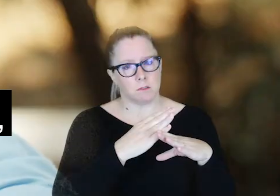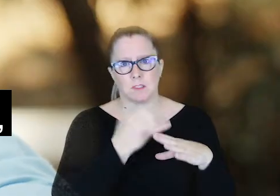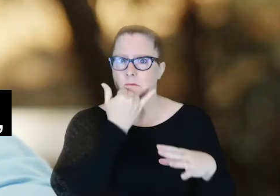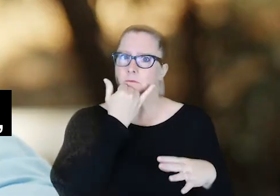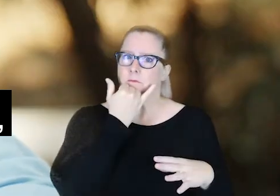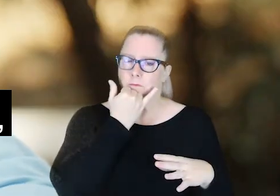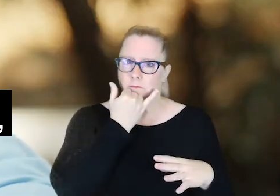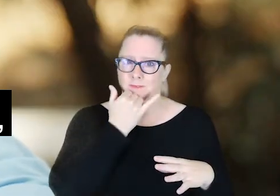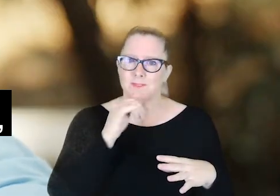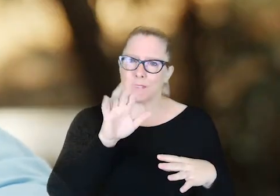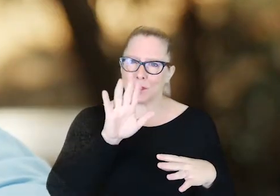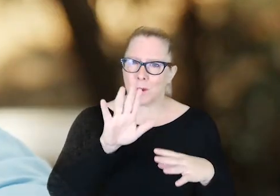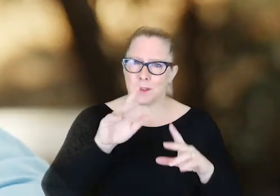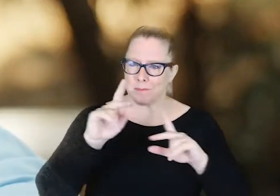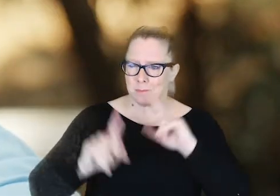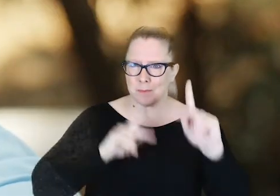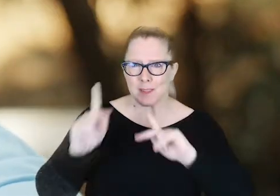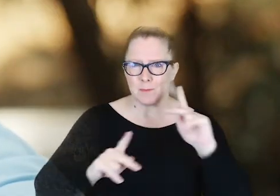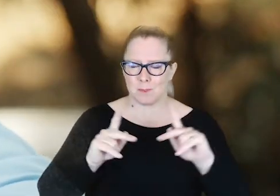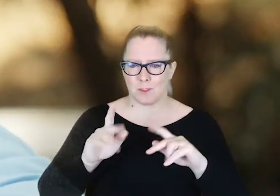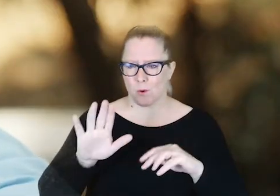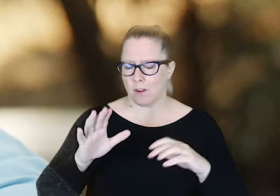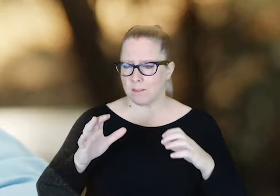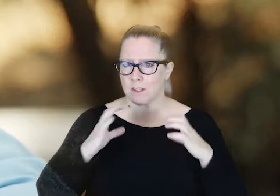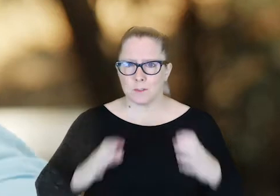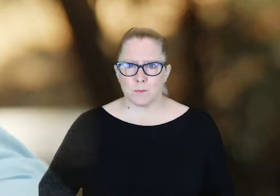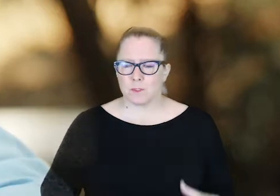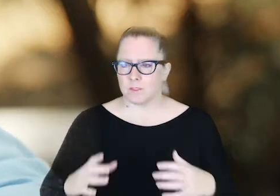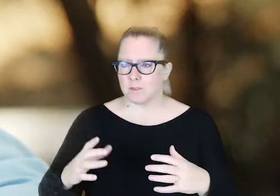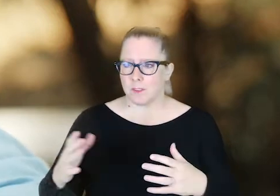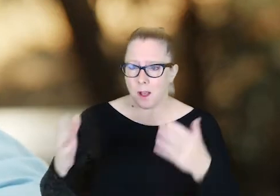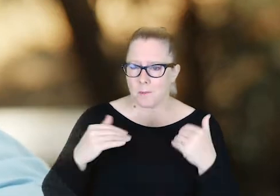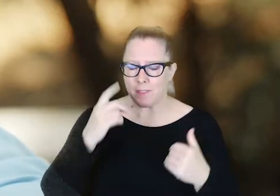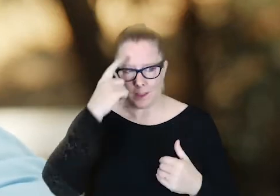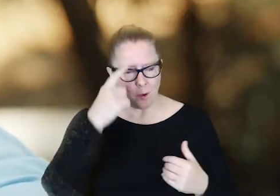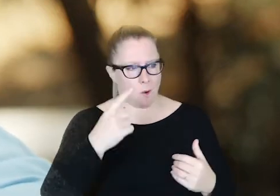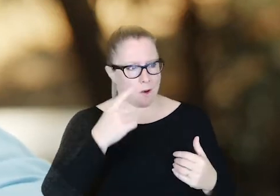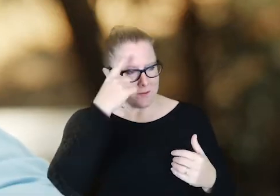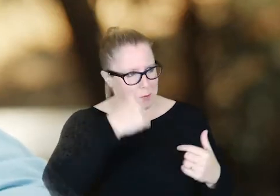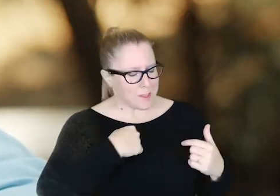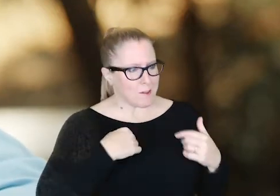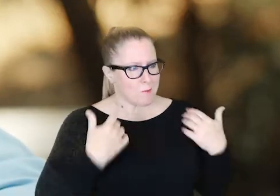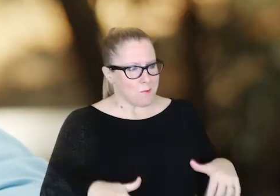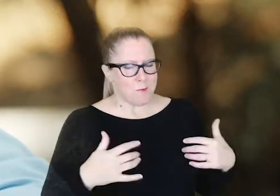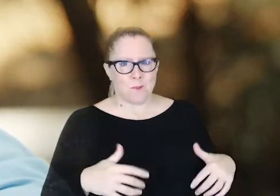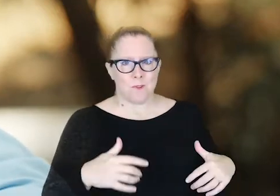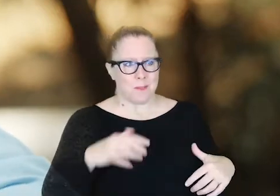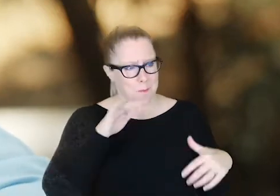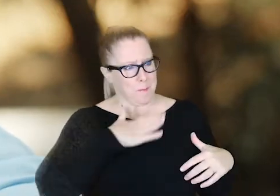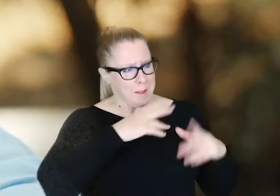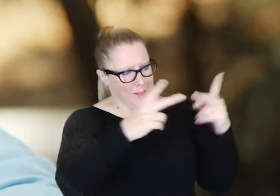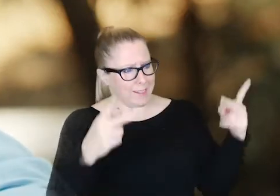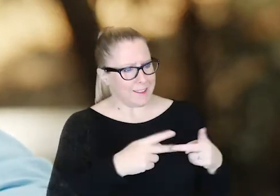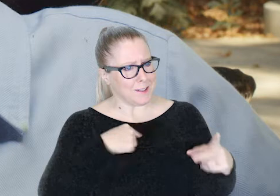accessibility? Wouldn't you want your customers, clients, or fellow citizens to think, wow, this was made for me? Or